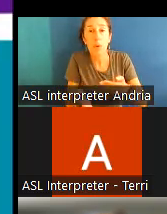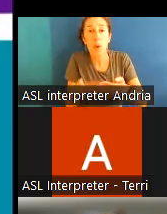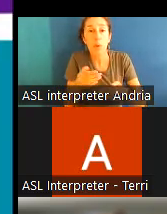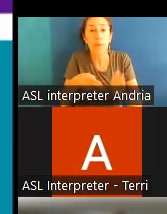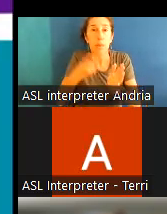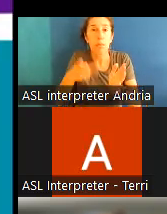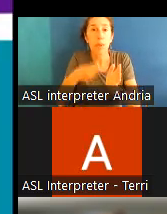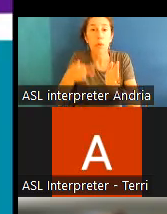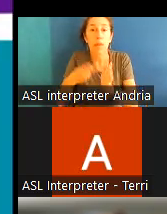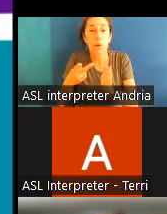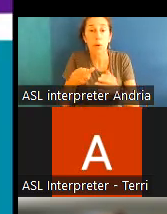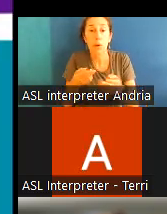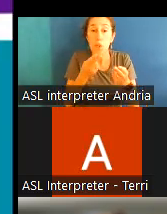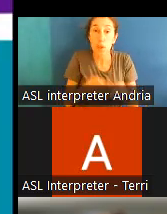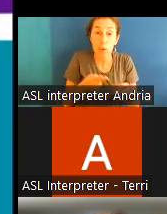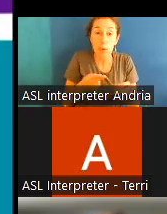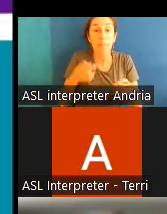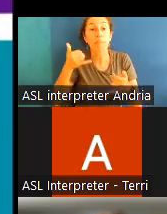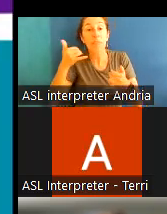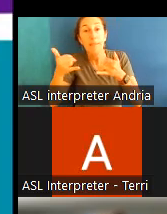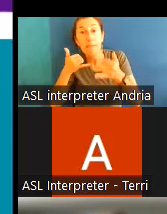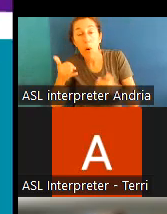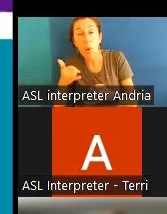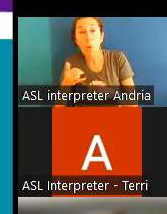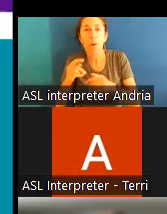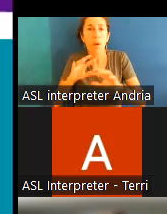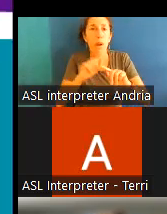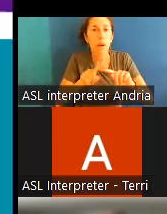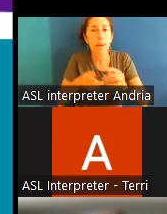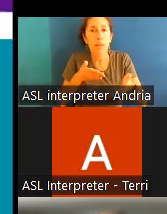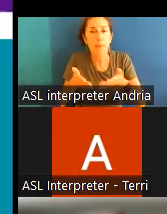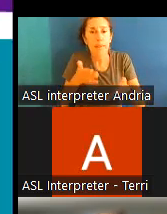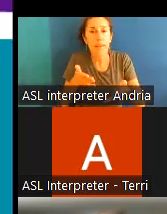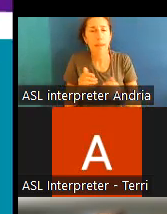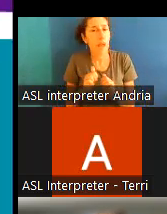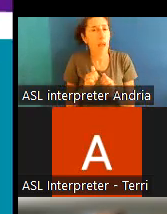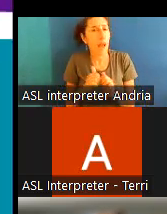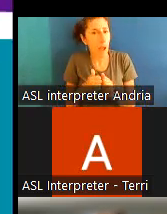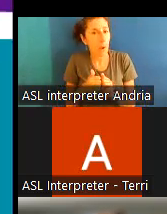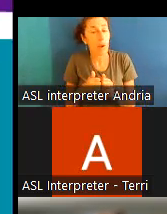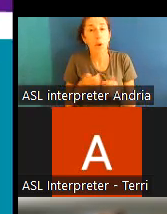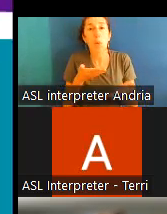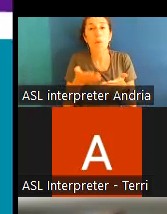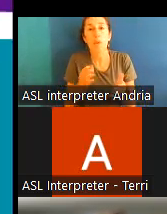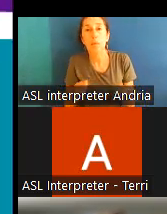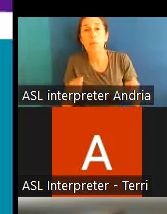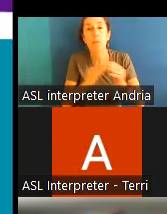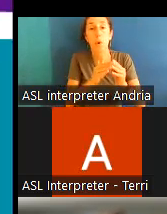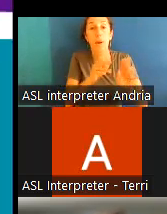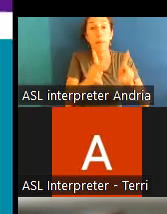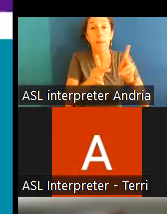people, right? You can't serve 37.8% more people with supportive services with the same amount of people.